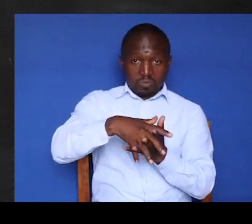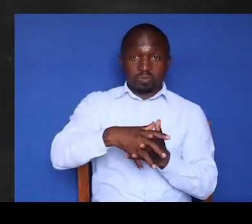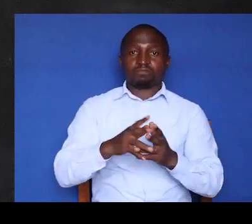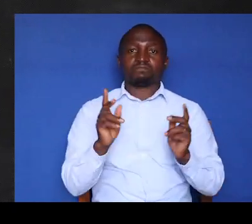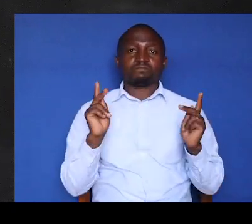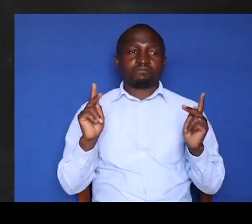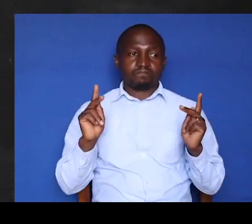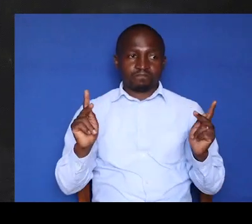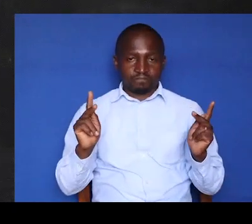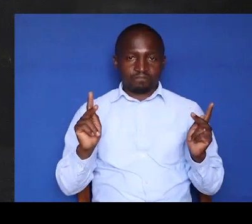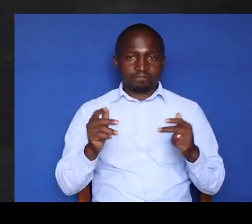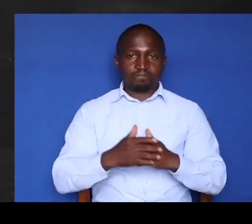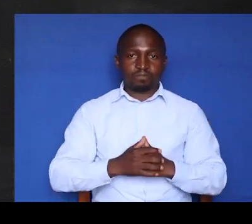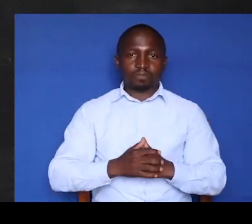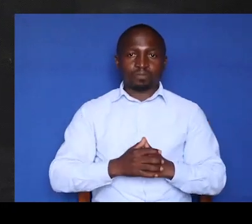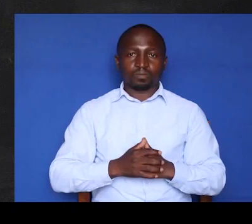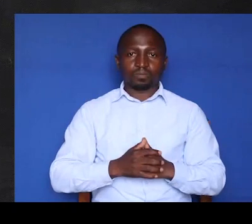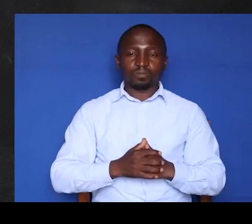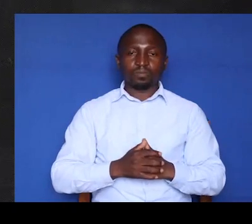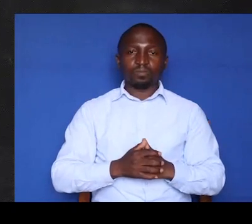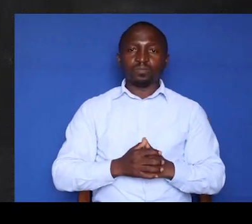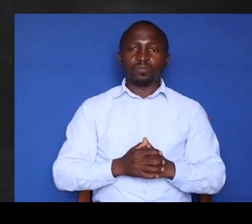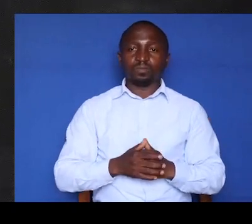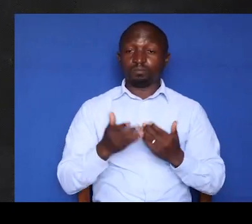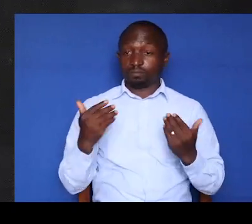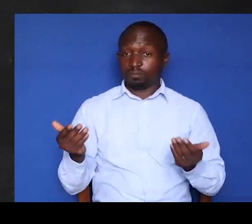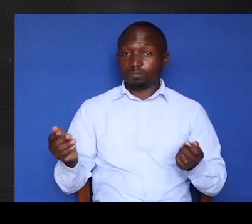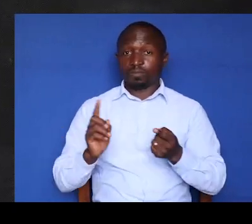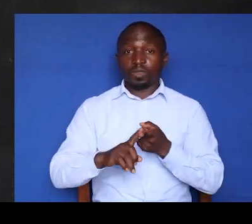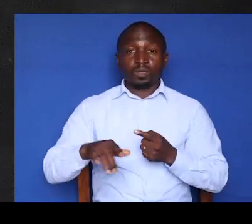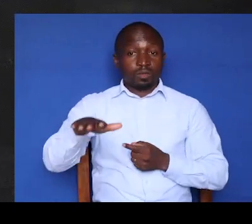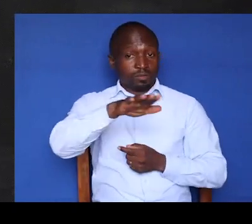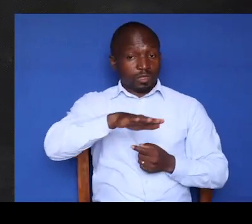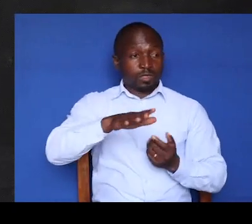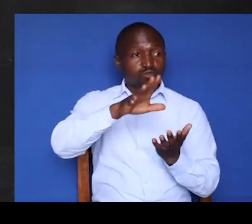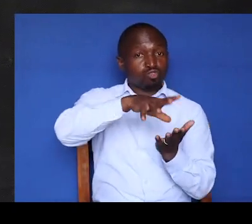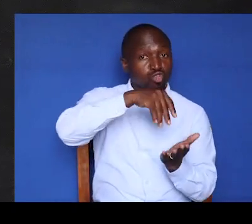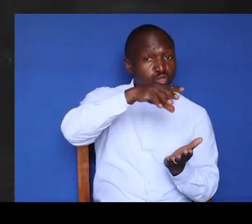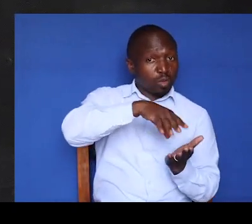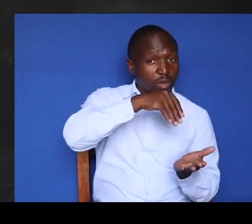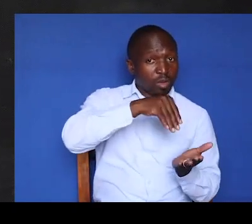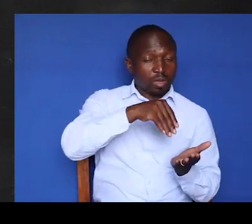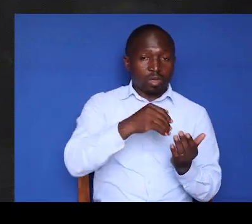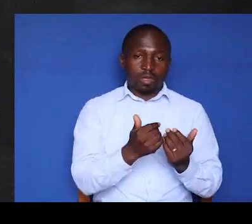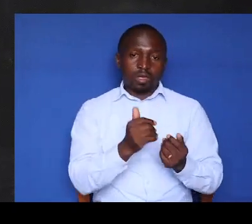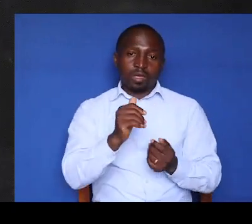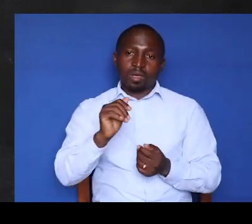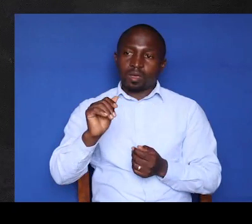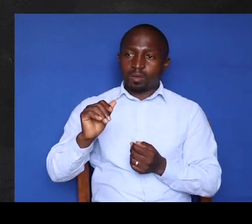obviously observed to have large pore spaces. So where the soil is of